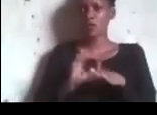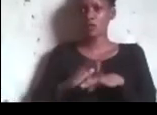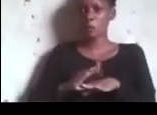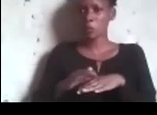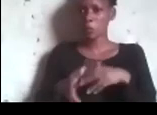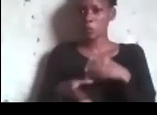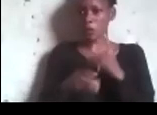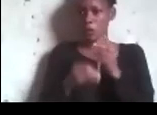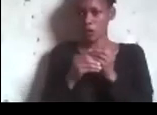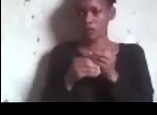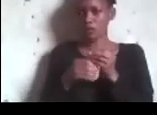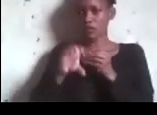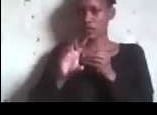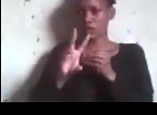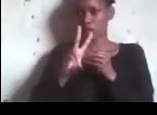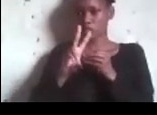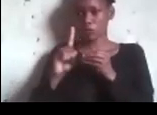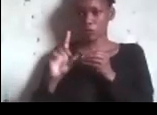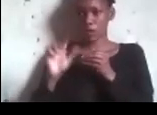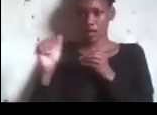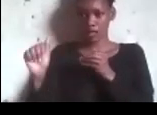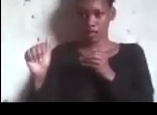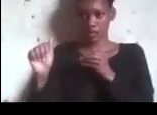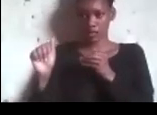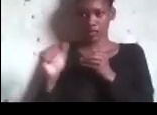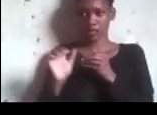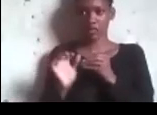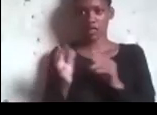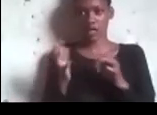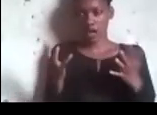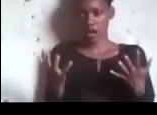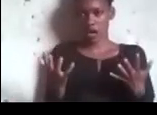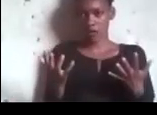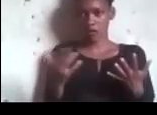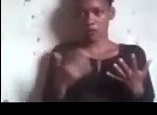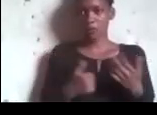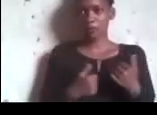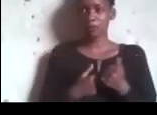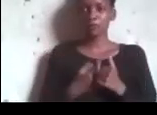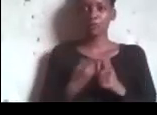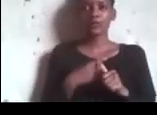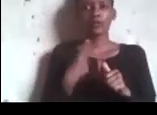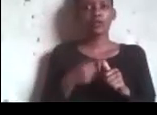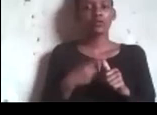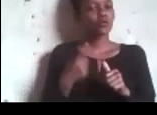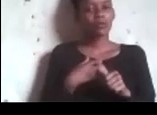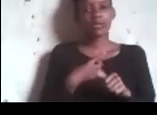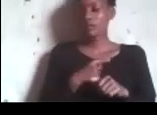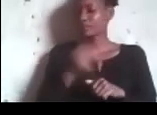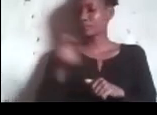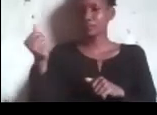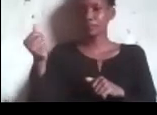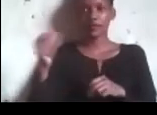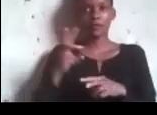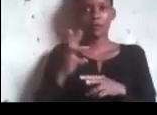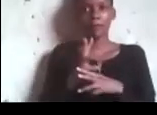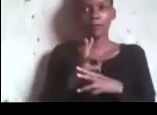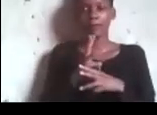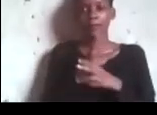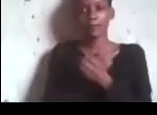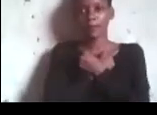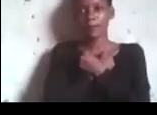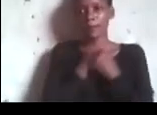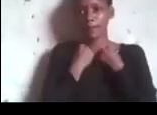of Section 21A by affording automatic parental rights and responsibilities to an